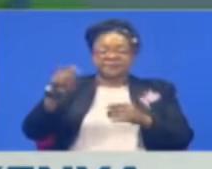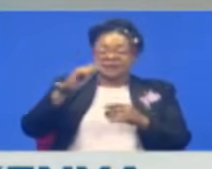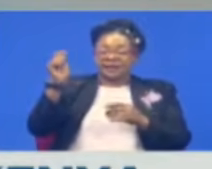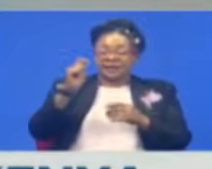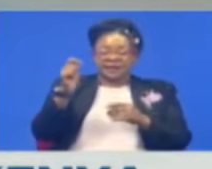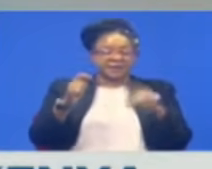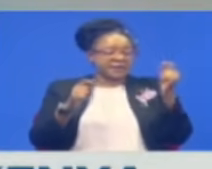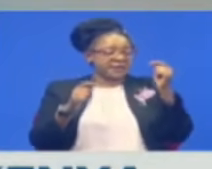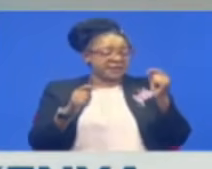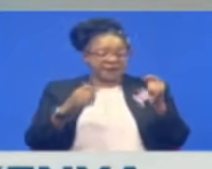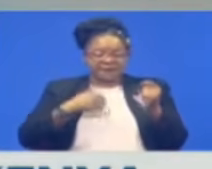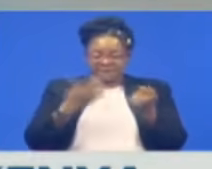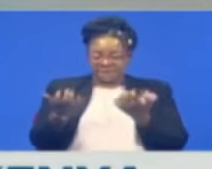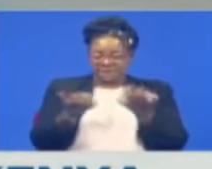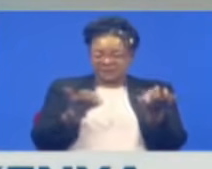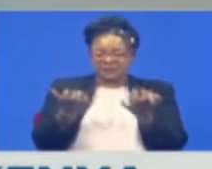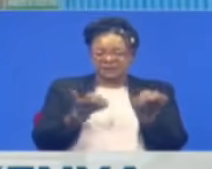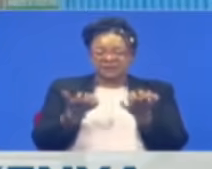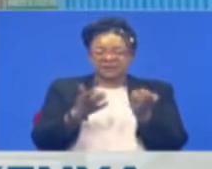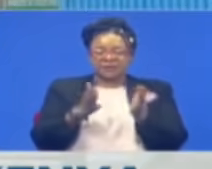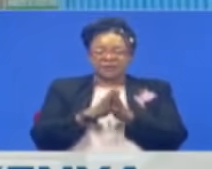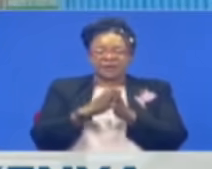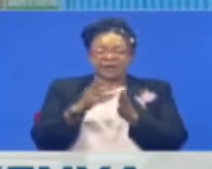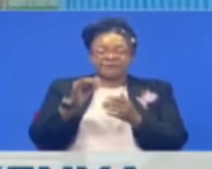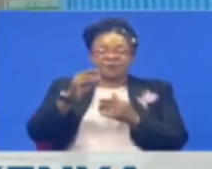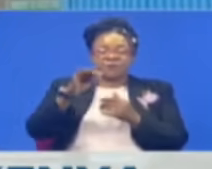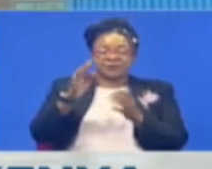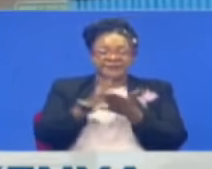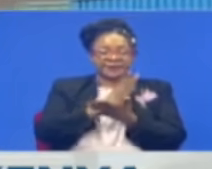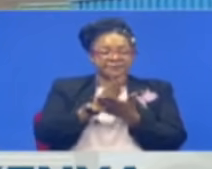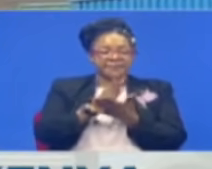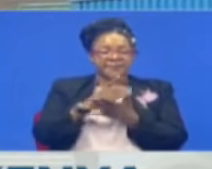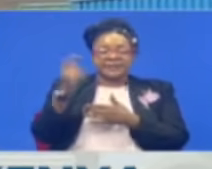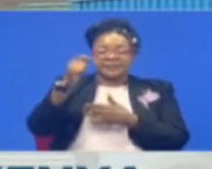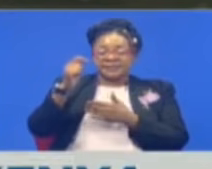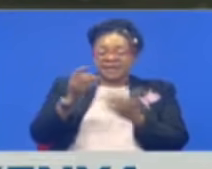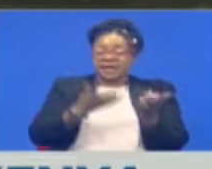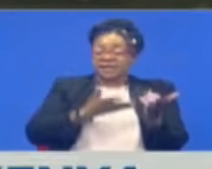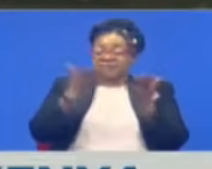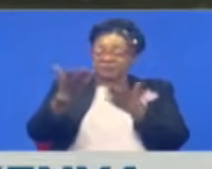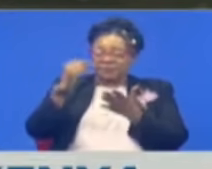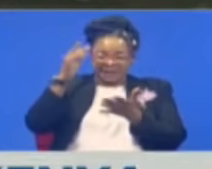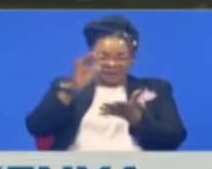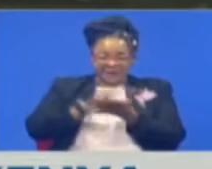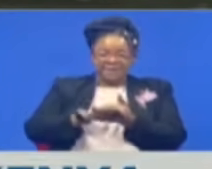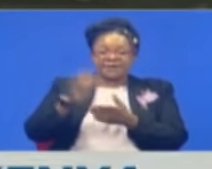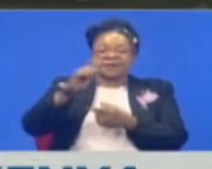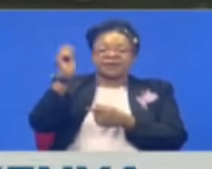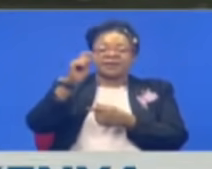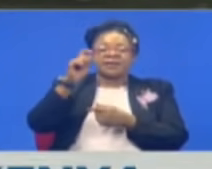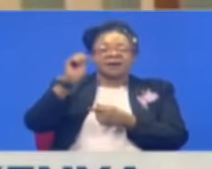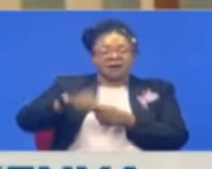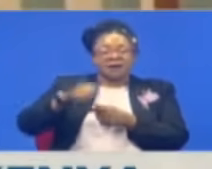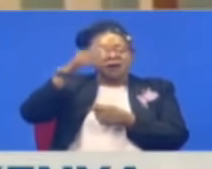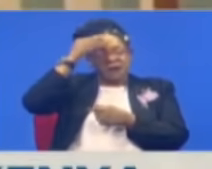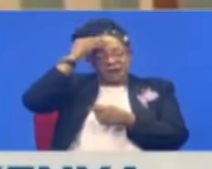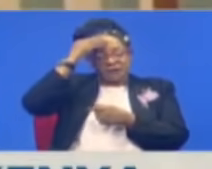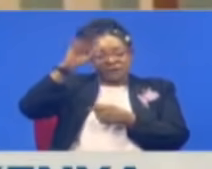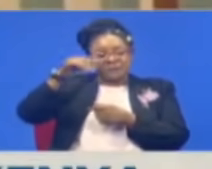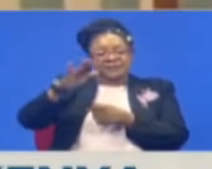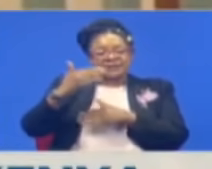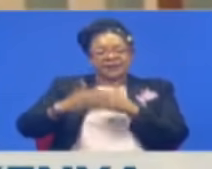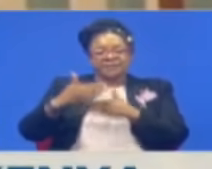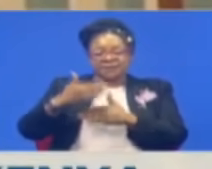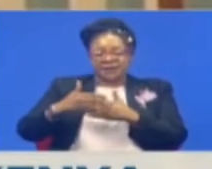engage in business and the informal sector, Tanzanian experts believe that Kenya has a lot to learn from its neighbor, especially in the